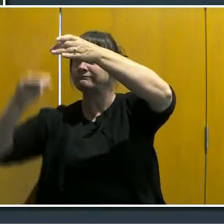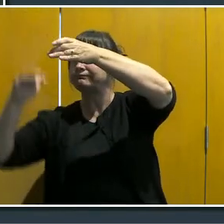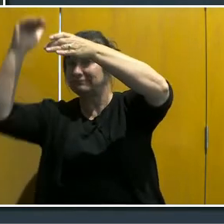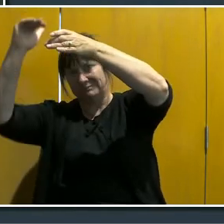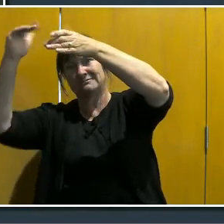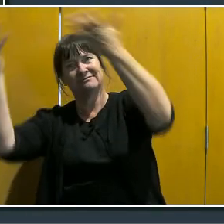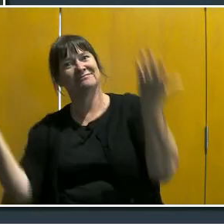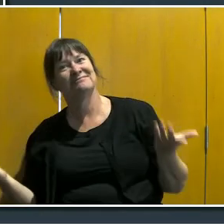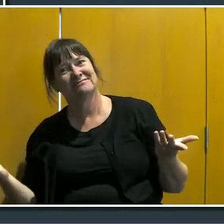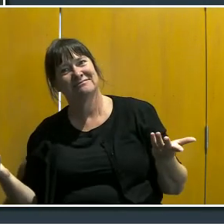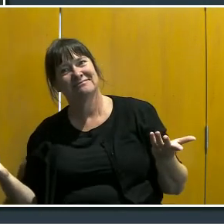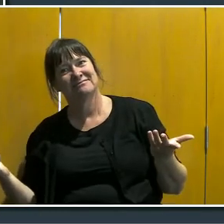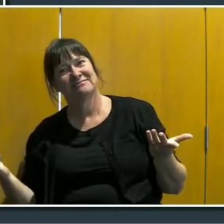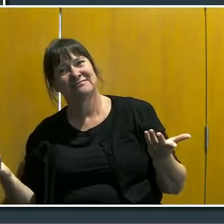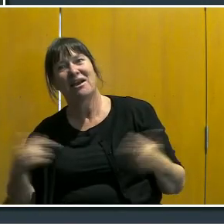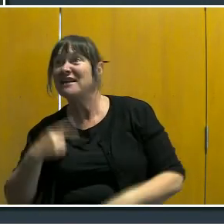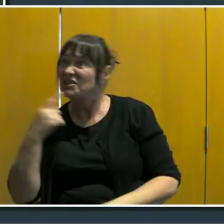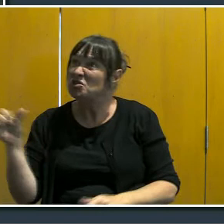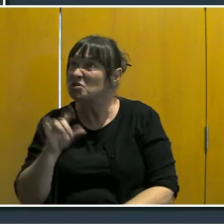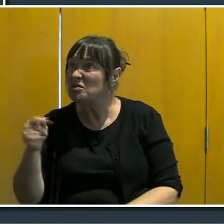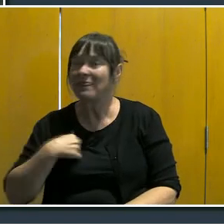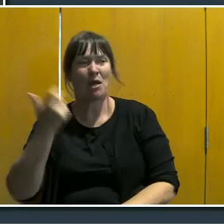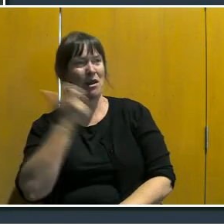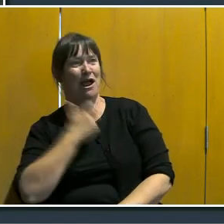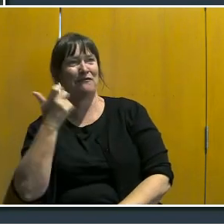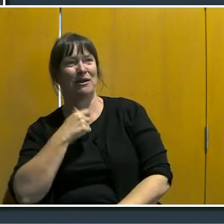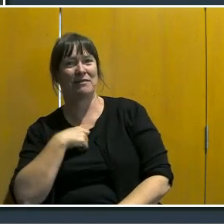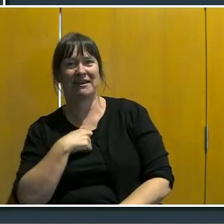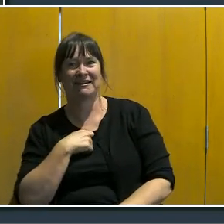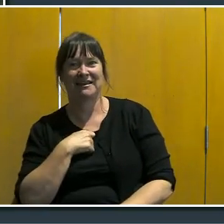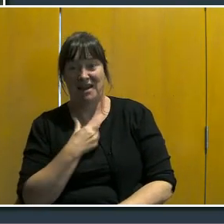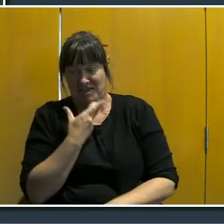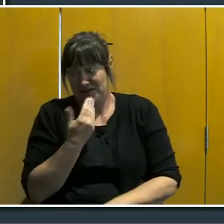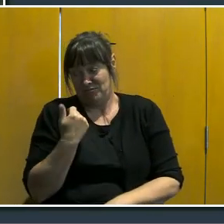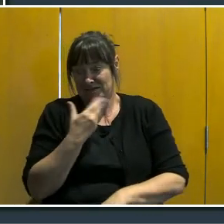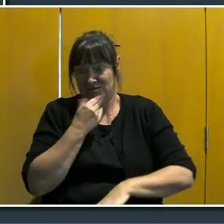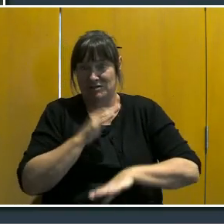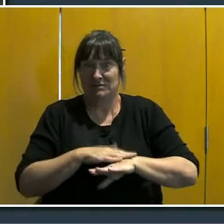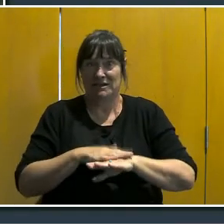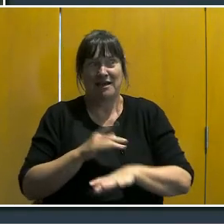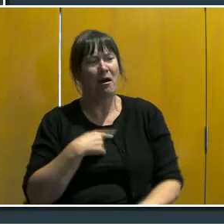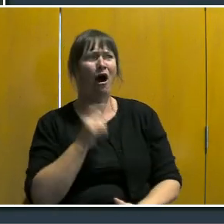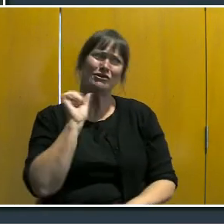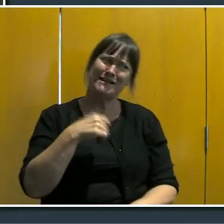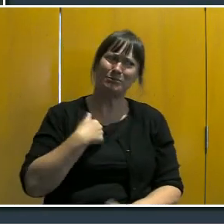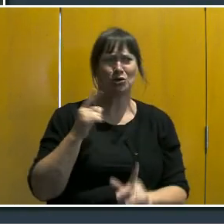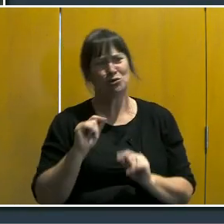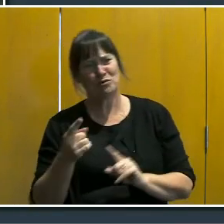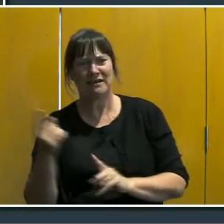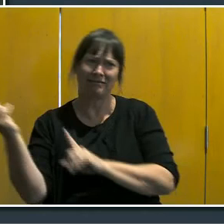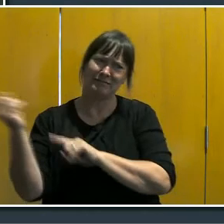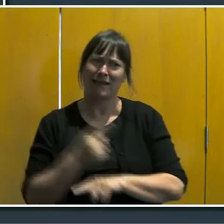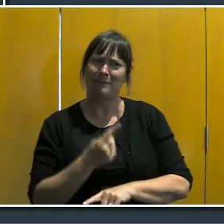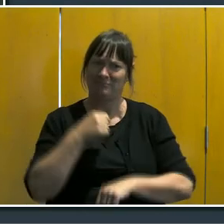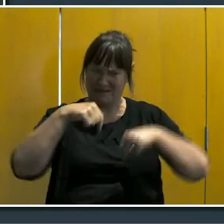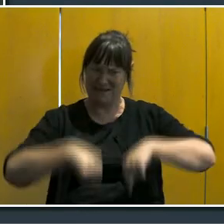relatively easy. They laughed at me at the time. It was fascinating to watch them at Christmas giving me a real grilling around how they would do it and what would happen when they came down and spent Christmas